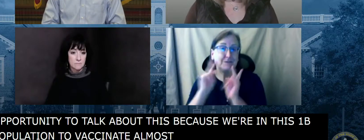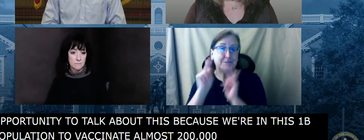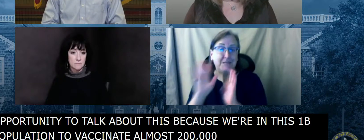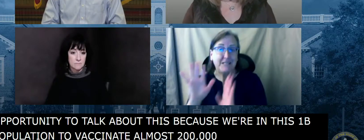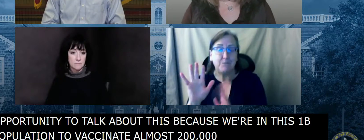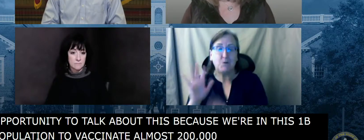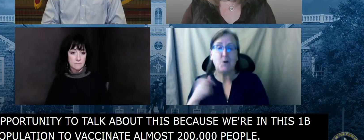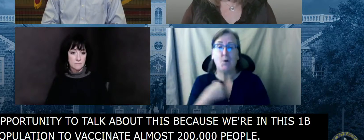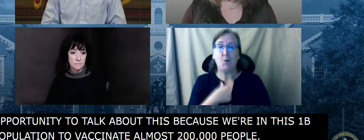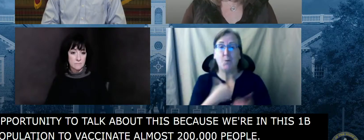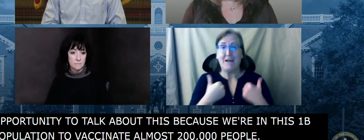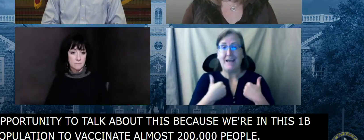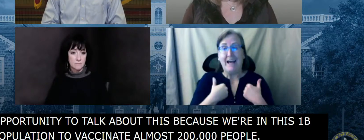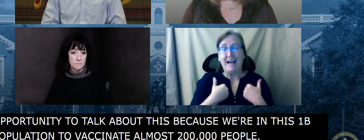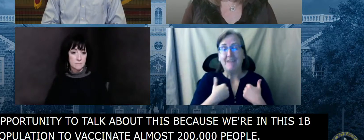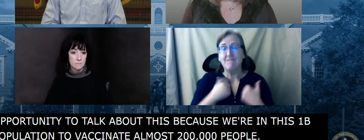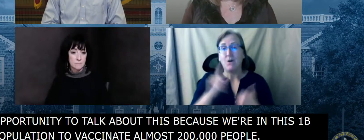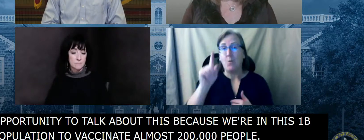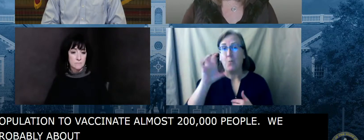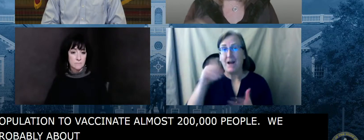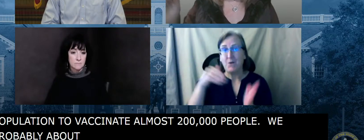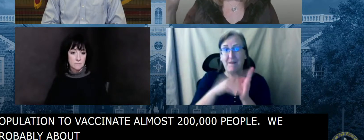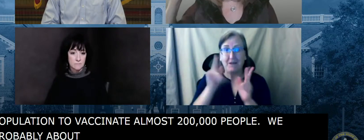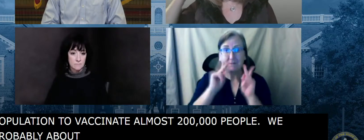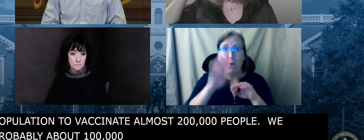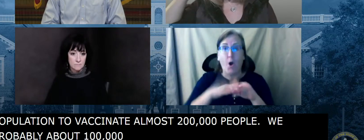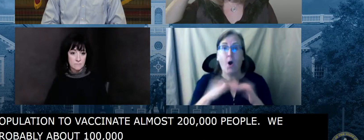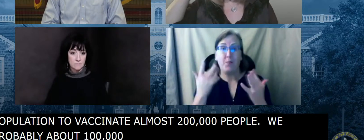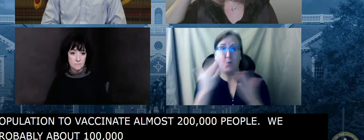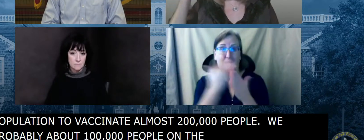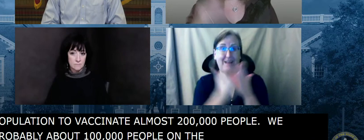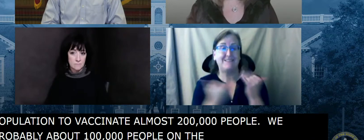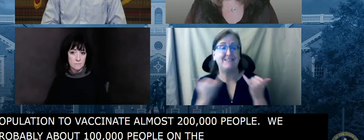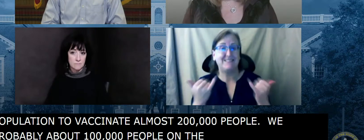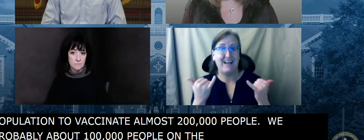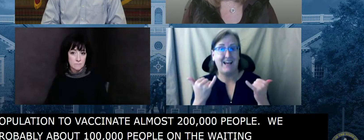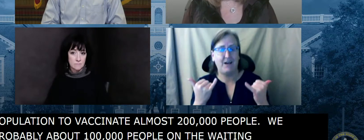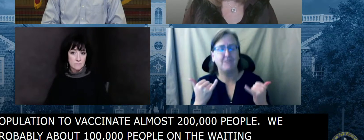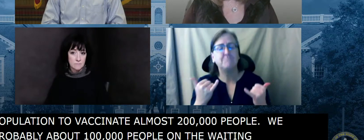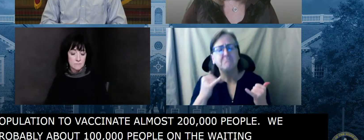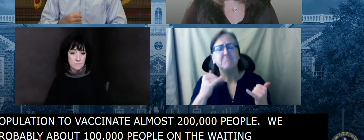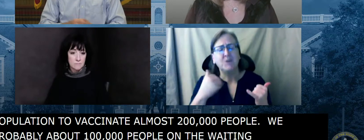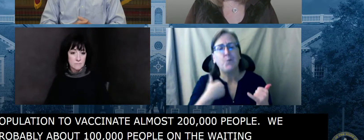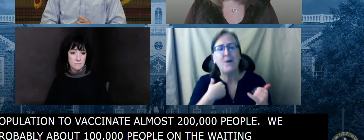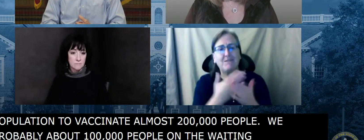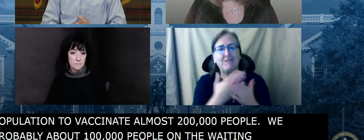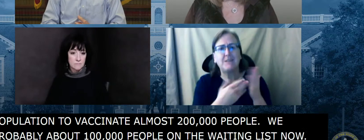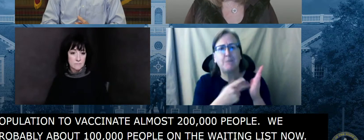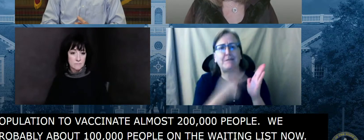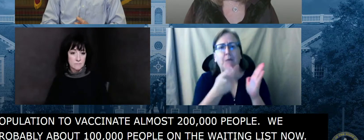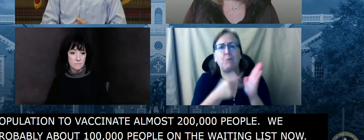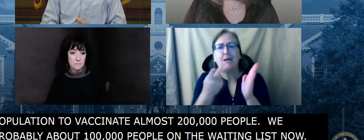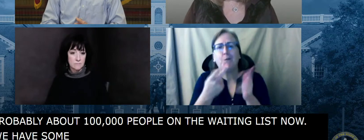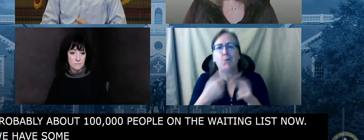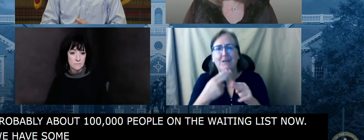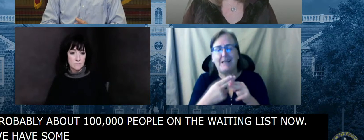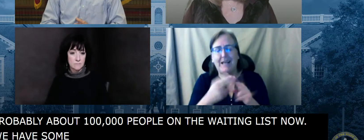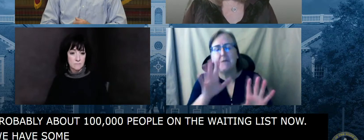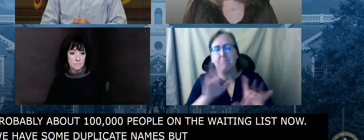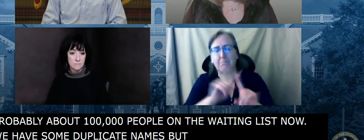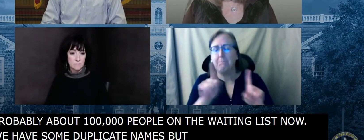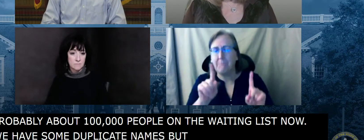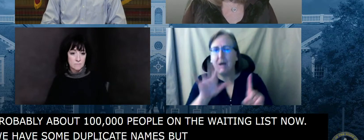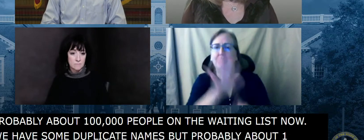about 100,000 people on the waiting list now. We know we have some duplicate names, but probably about 100,000 people